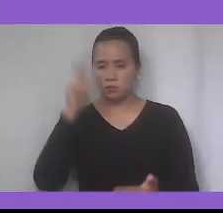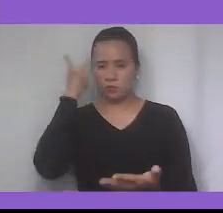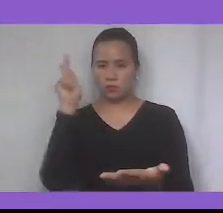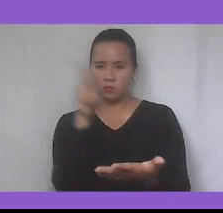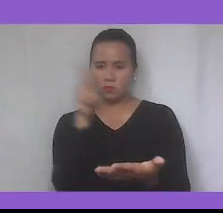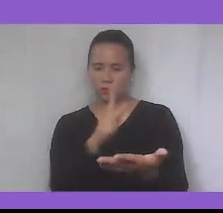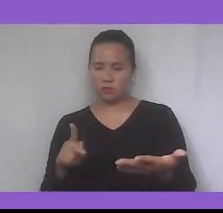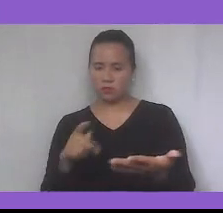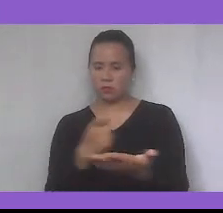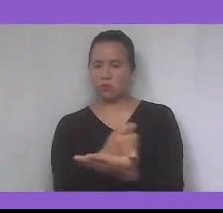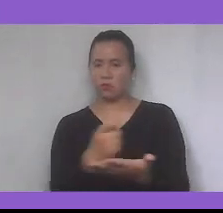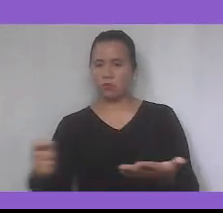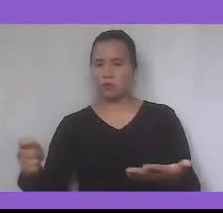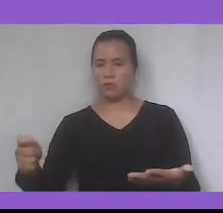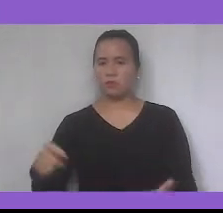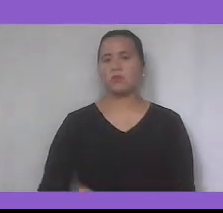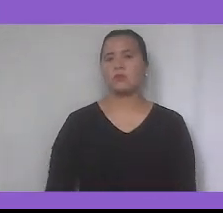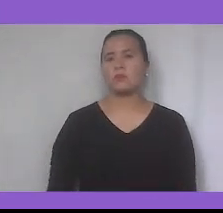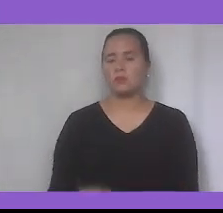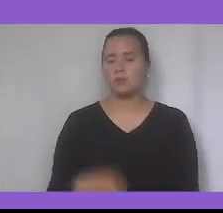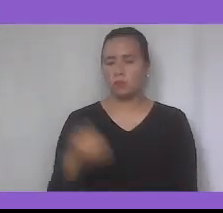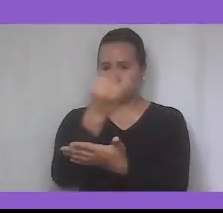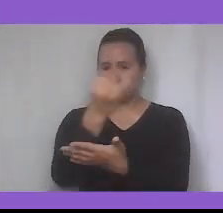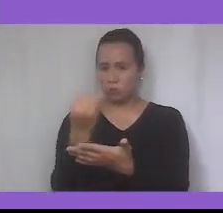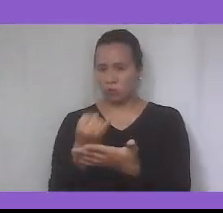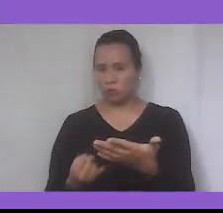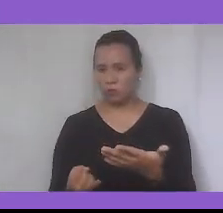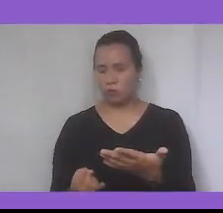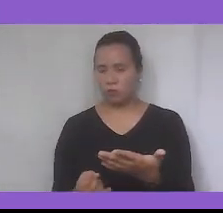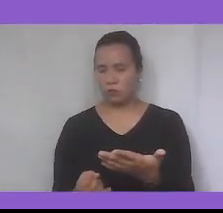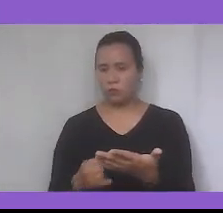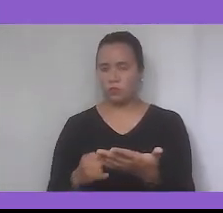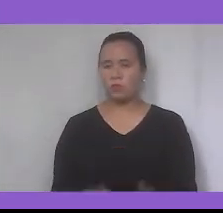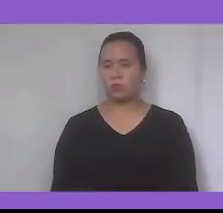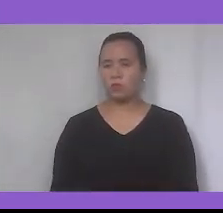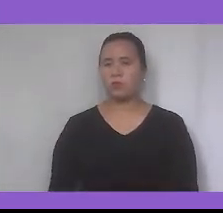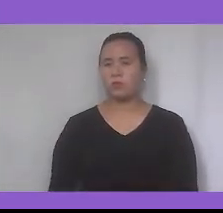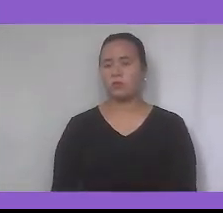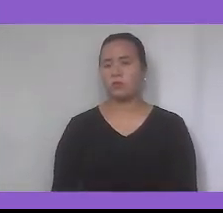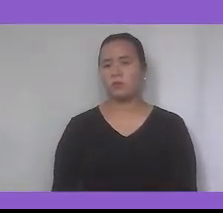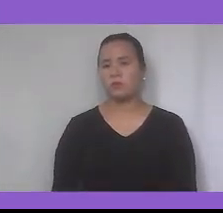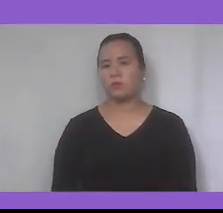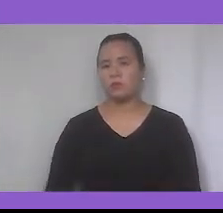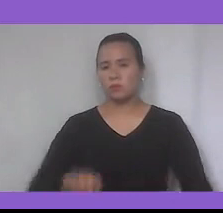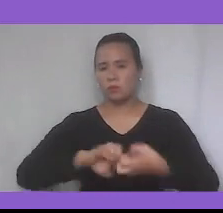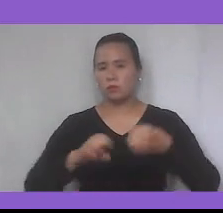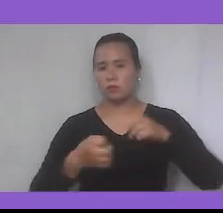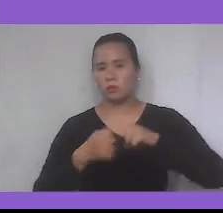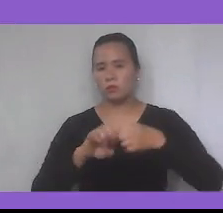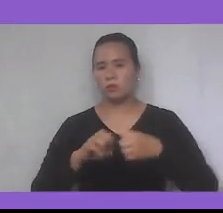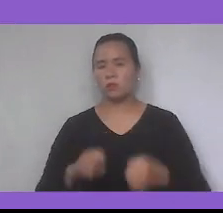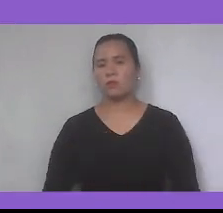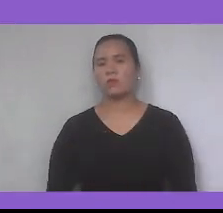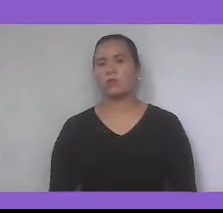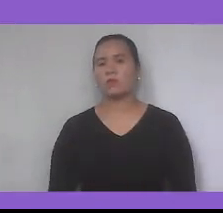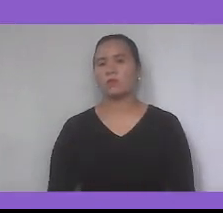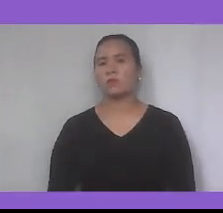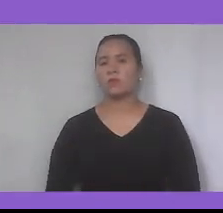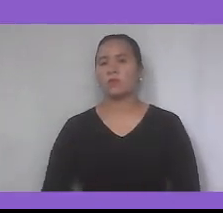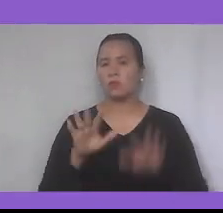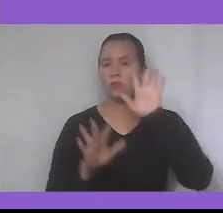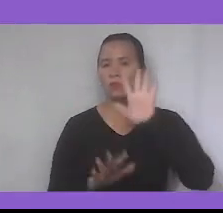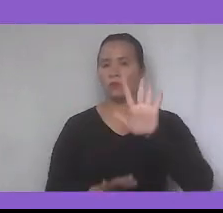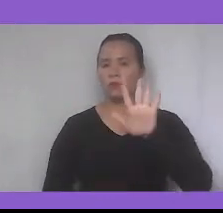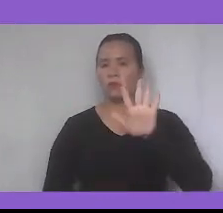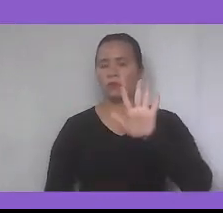All right, so let us use the Pen tool to draw our equation. So I'll be